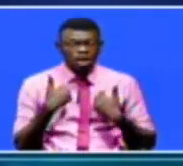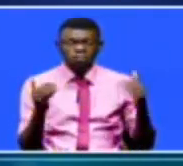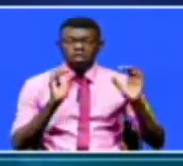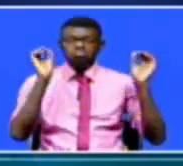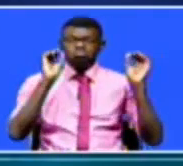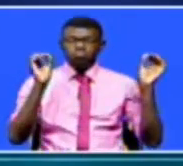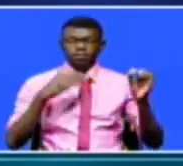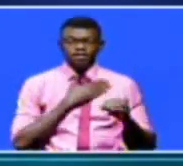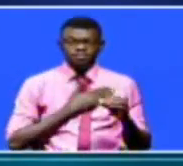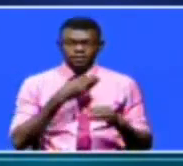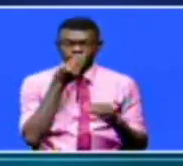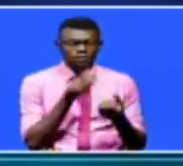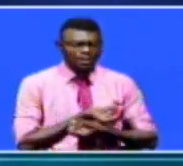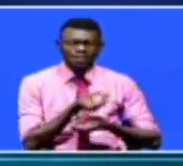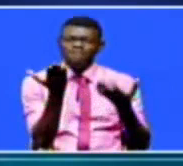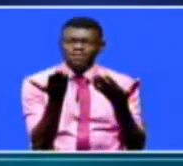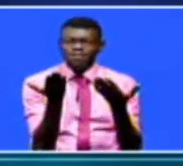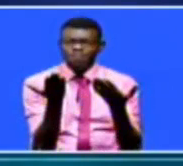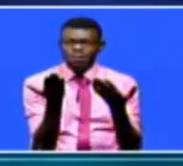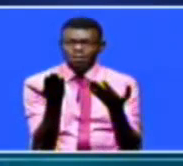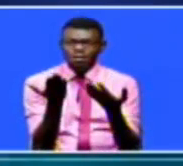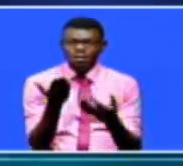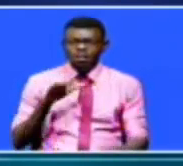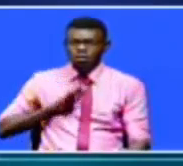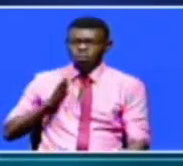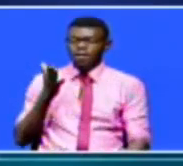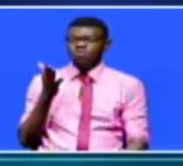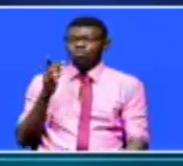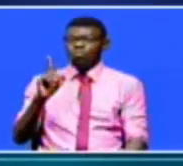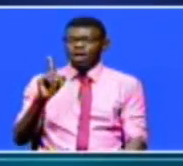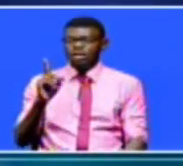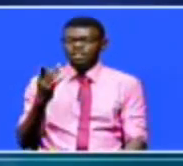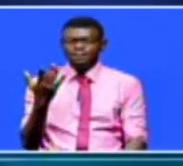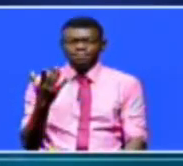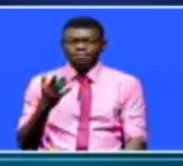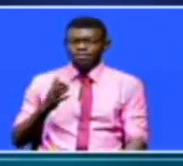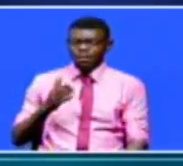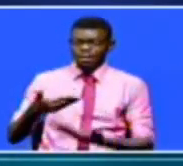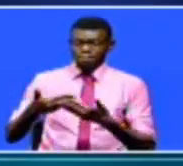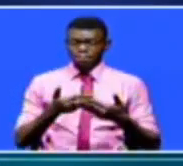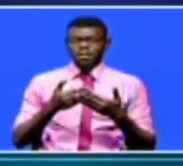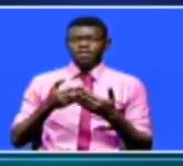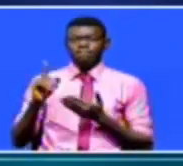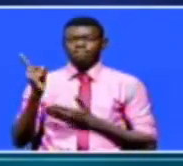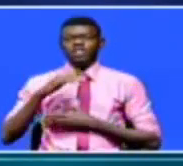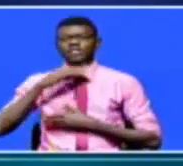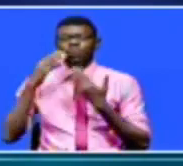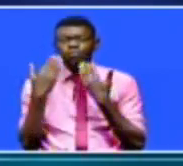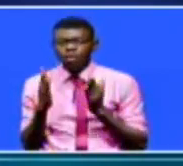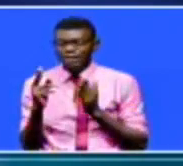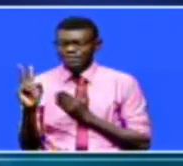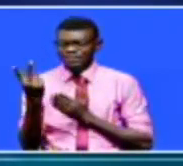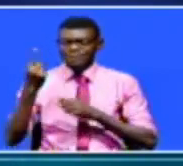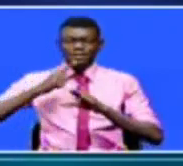we at least give them food? The mother that you've just spoken to, she lost her first child. This is her second pregnancy, you